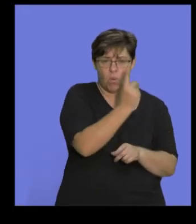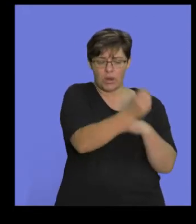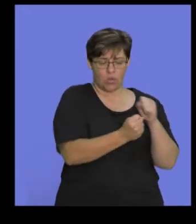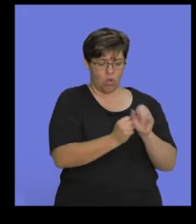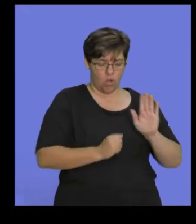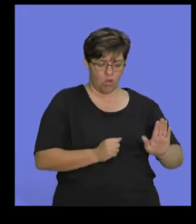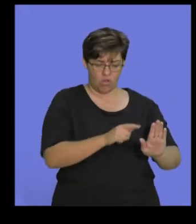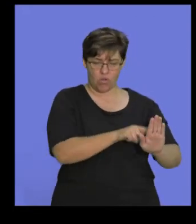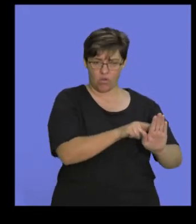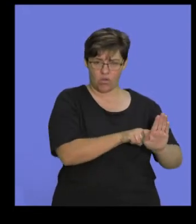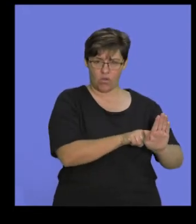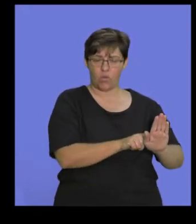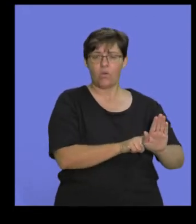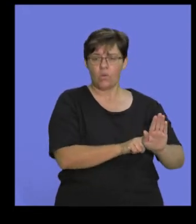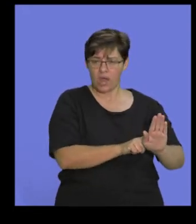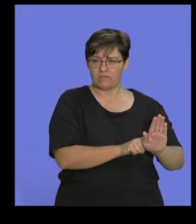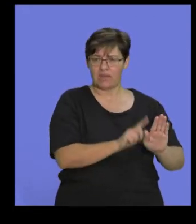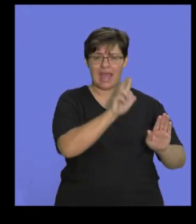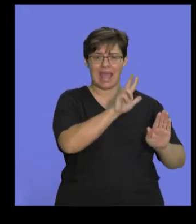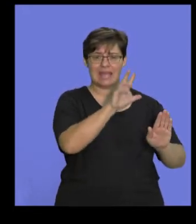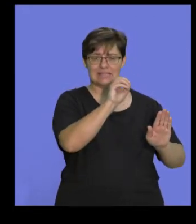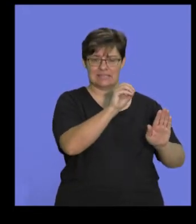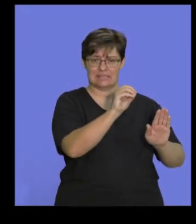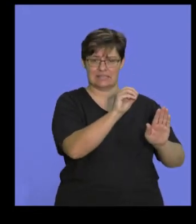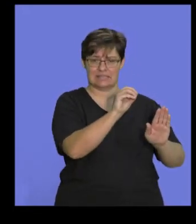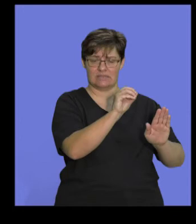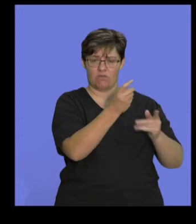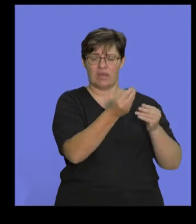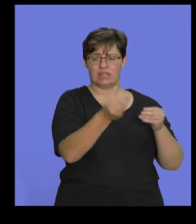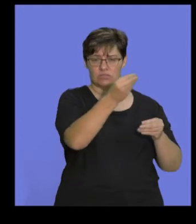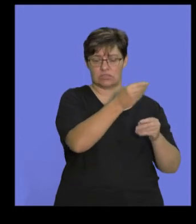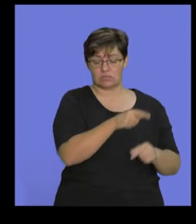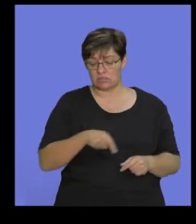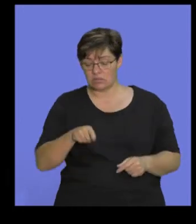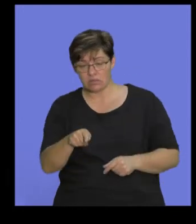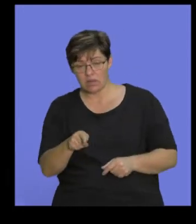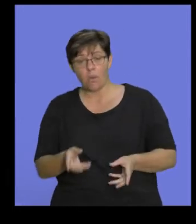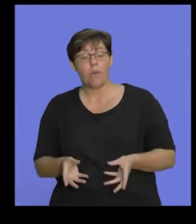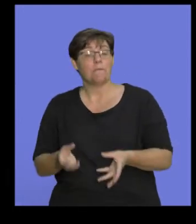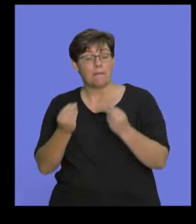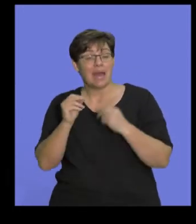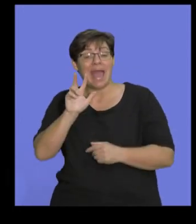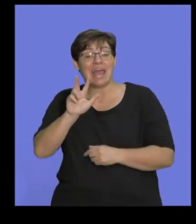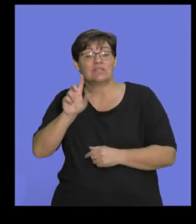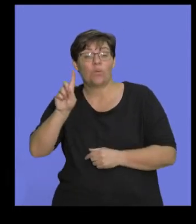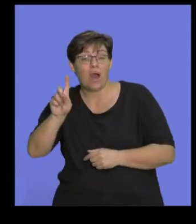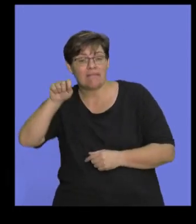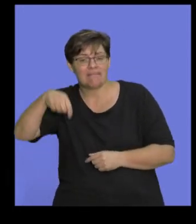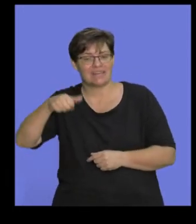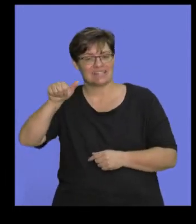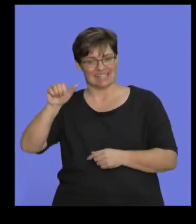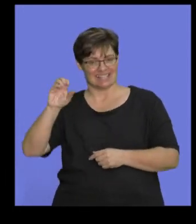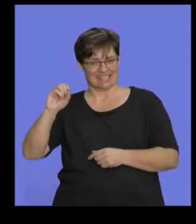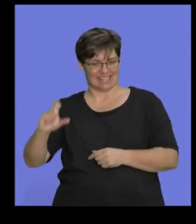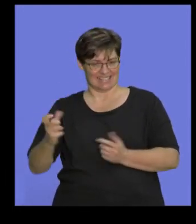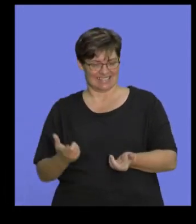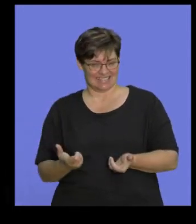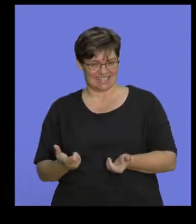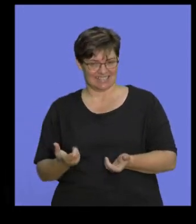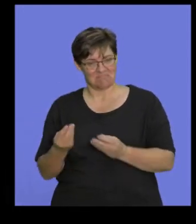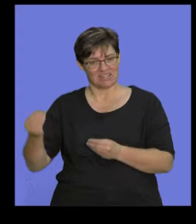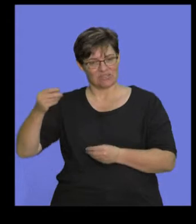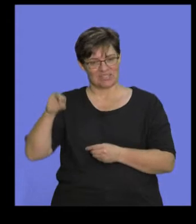we actually got just 80 rands as the interest. Now we are getting 81 rand 60 cents